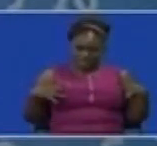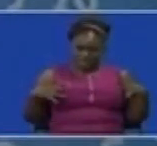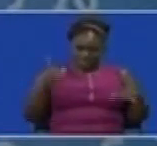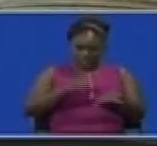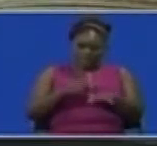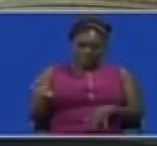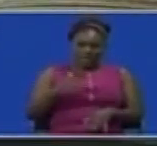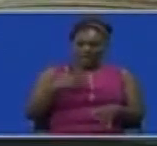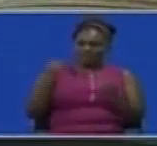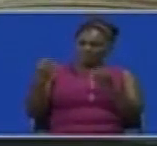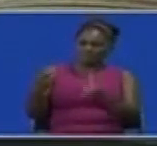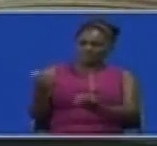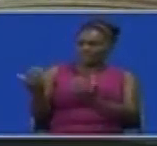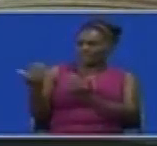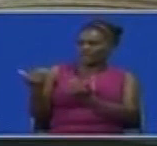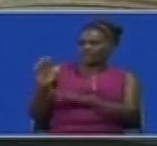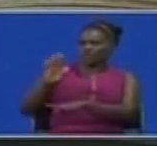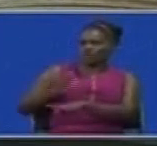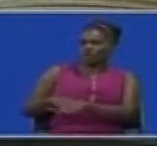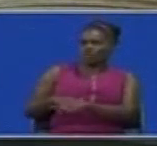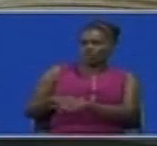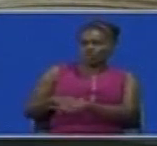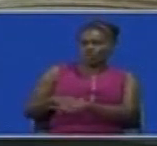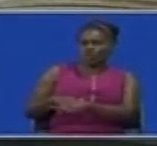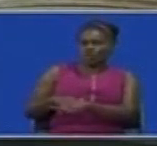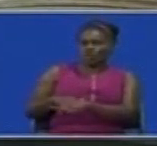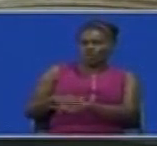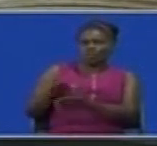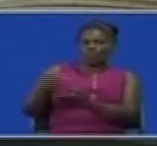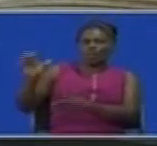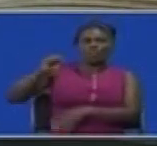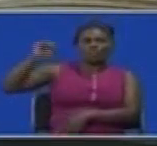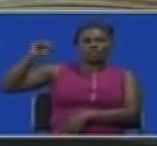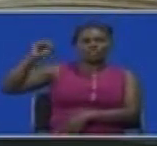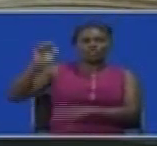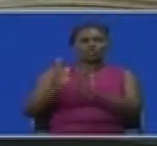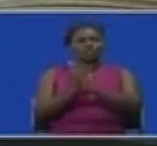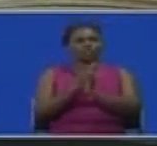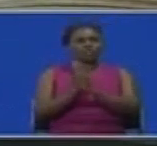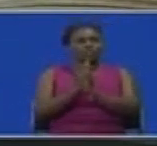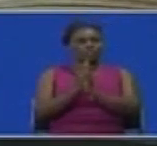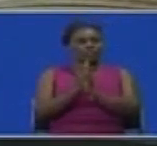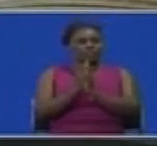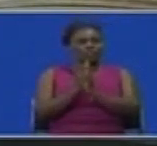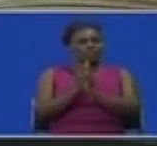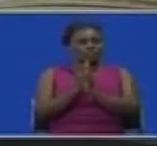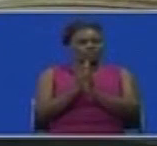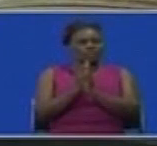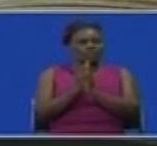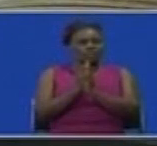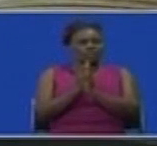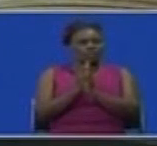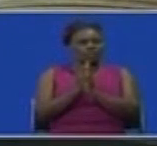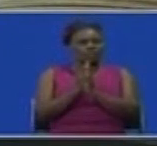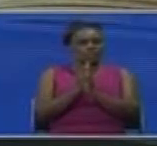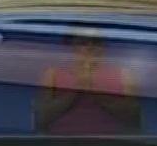a lot coming up in regarding sports as well as more political stories. Don't go too far.